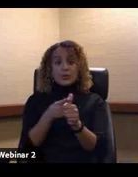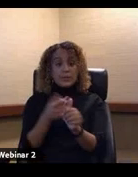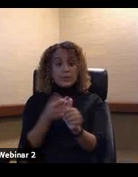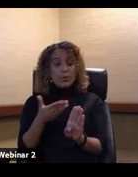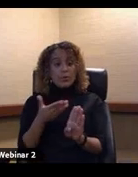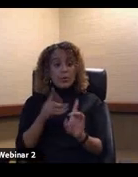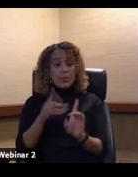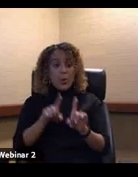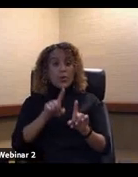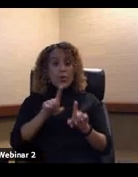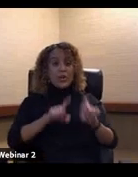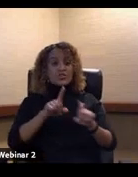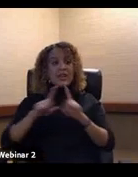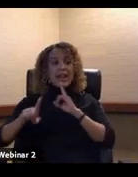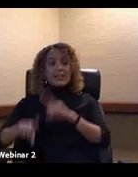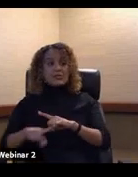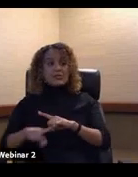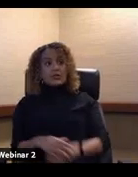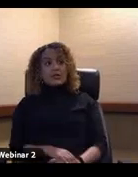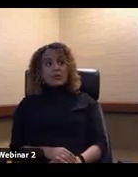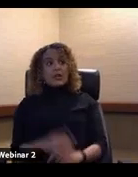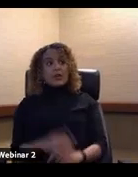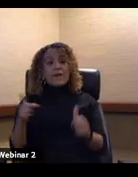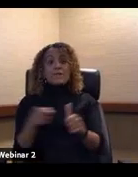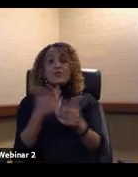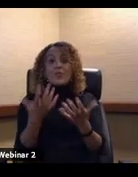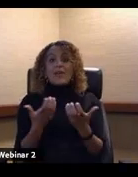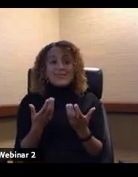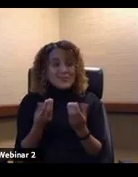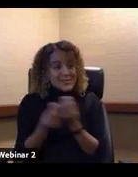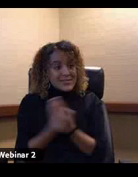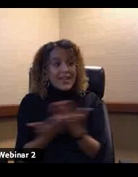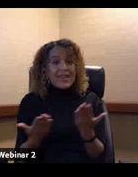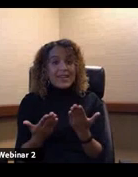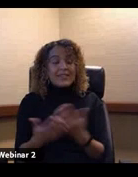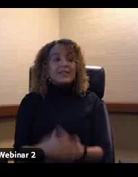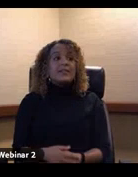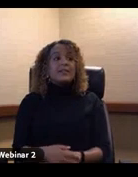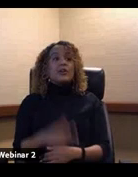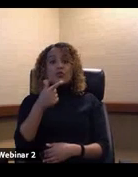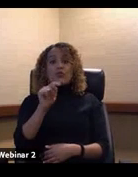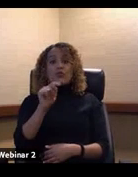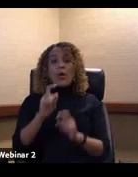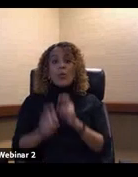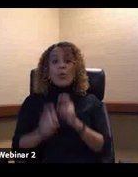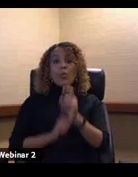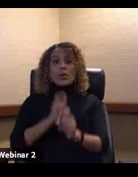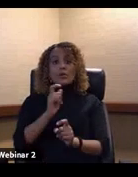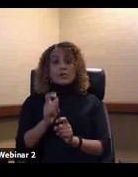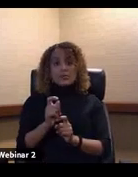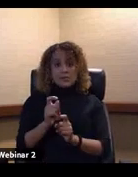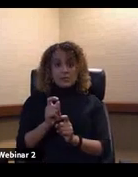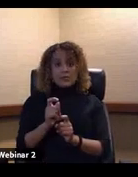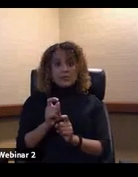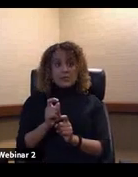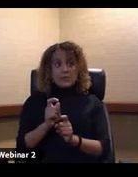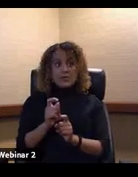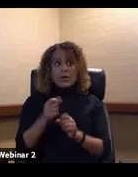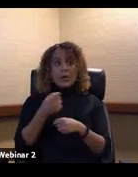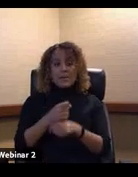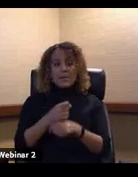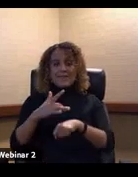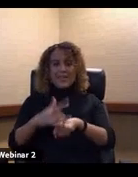But first of all, before we go into question and answers, and I have a list of them here already, I first want to say that as the solicitation states, grant awards are made subject